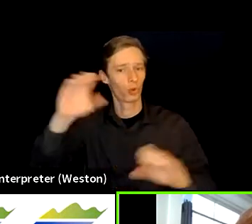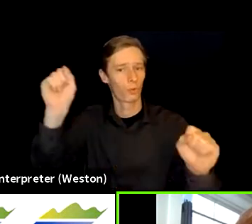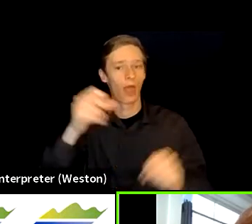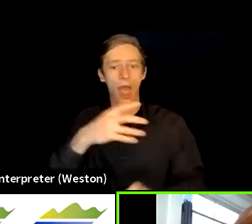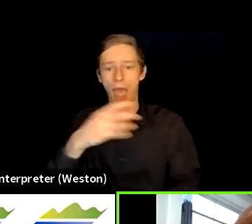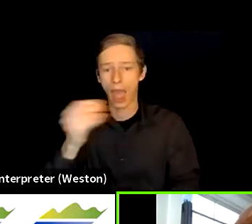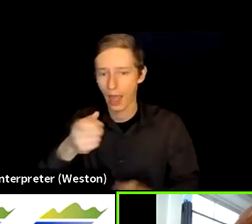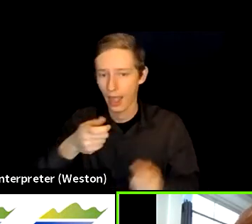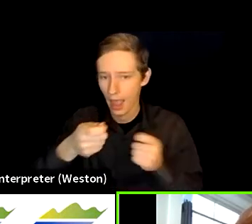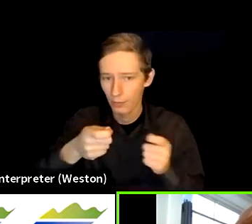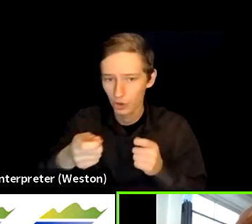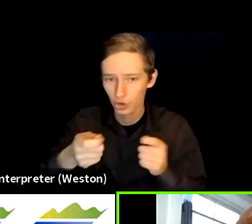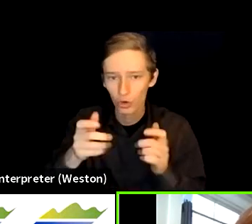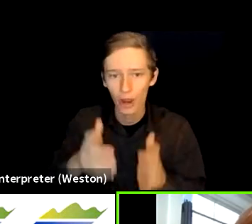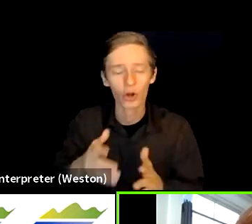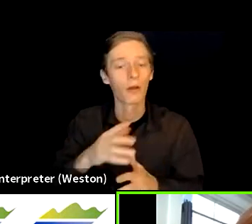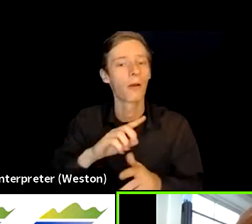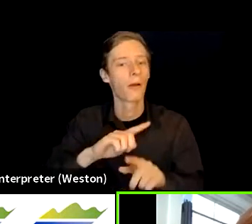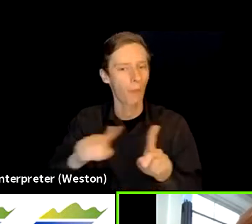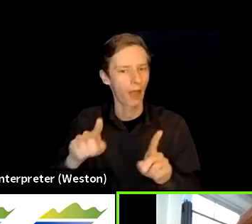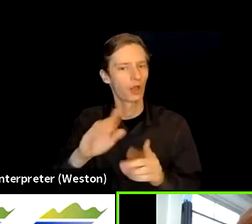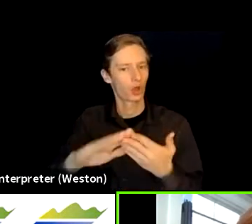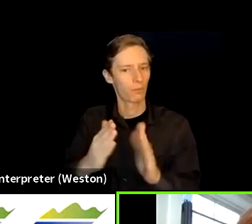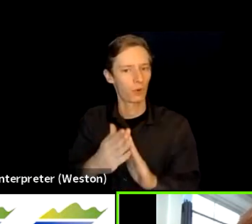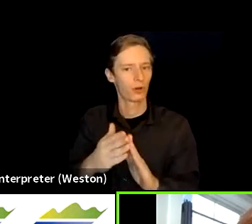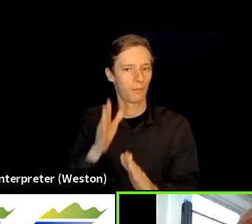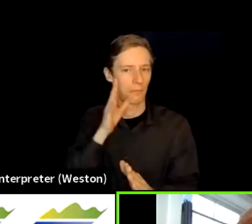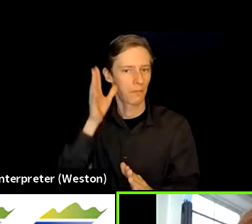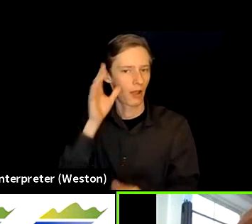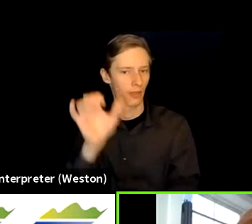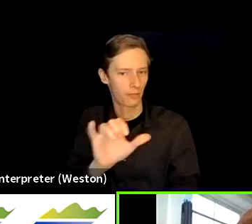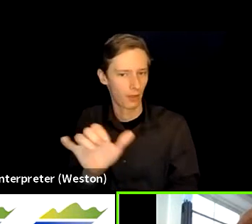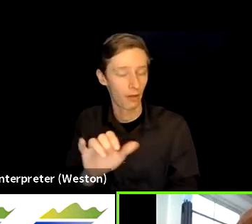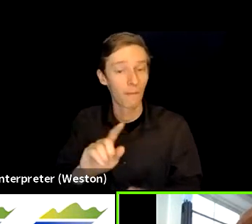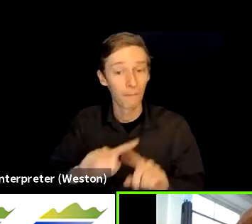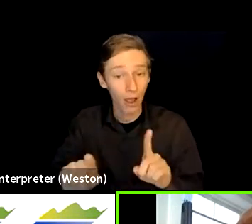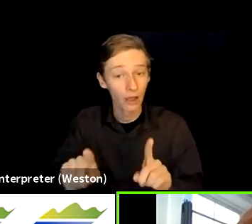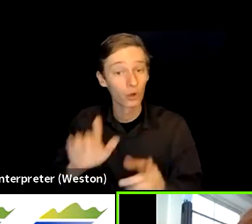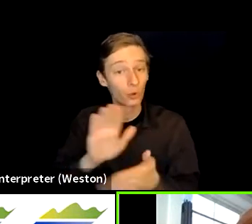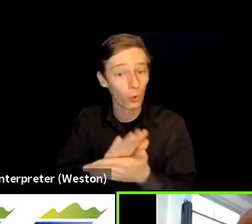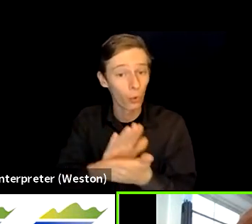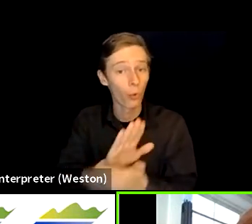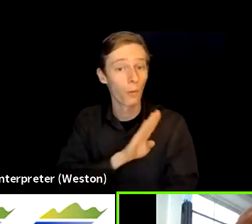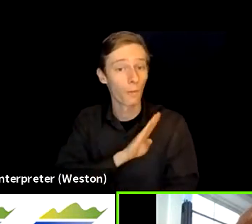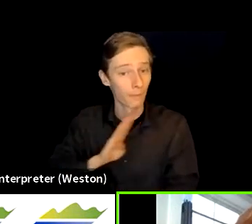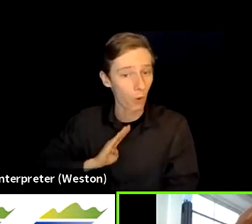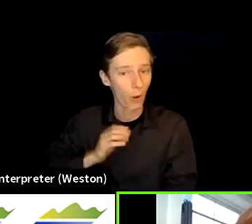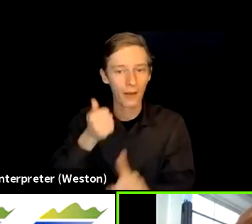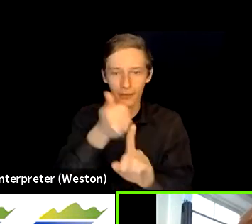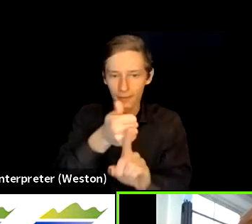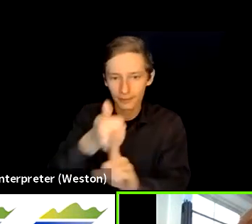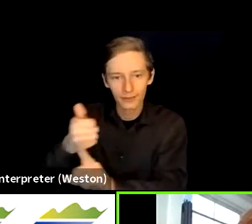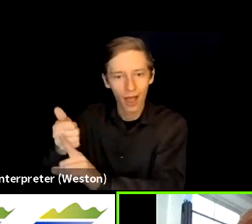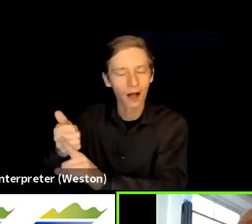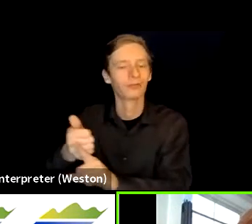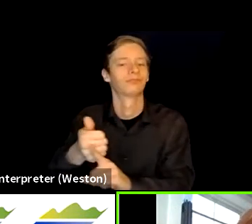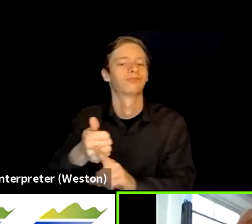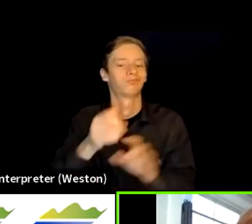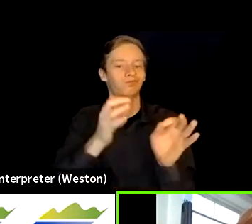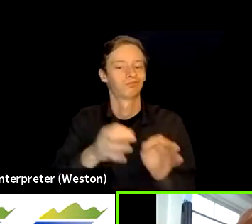from the health department as well. But the decisions are actually made by the school boards for each of our localities.